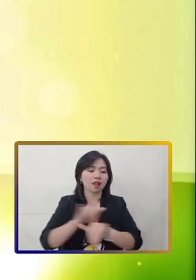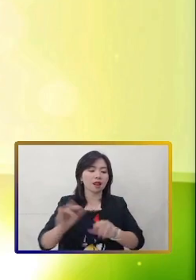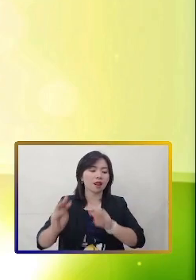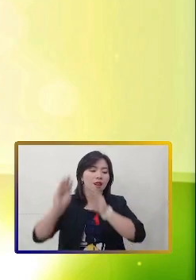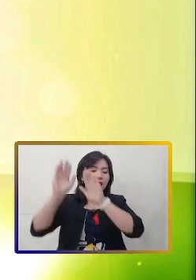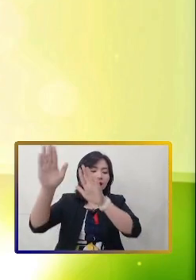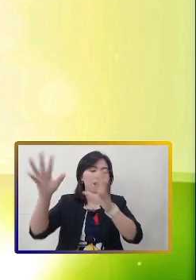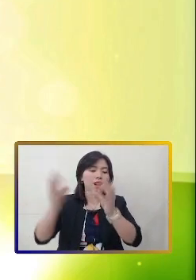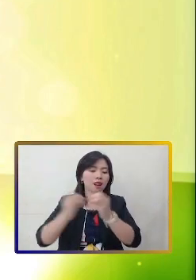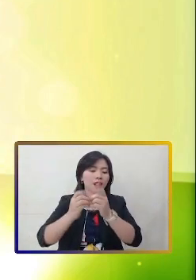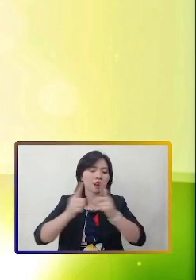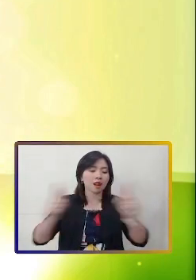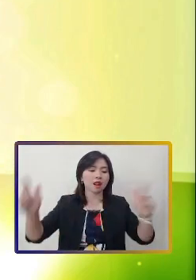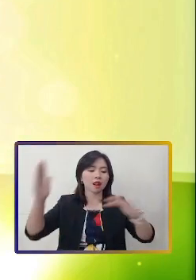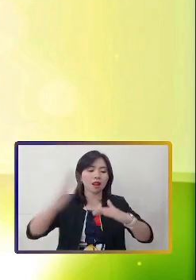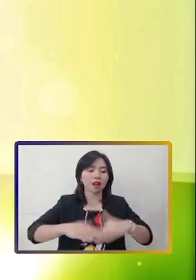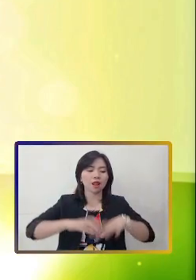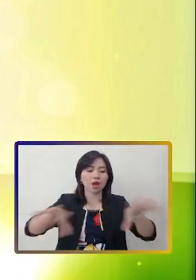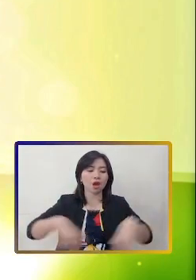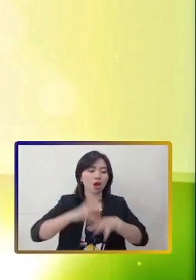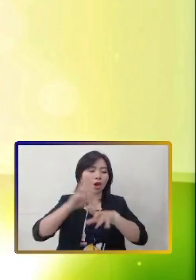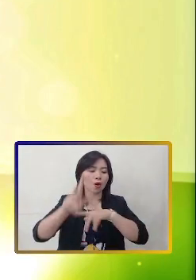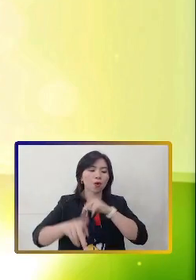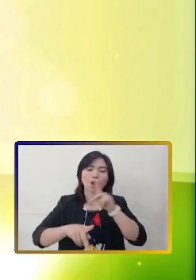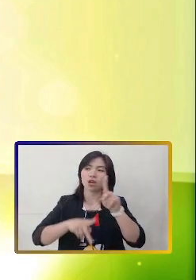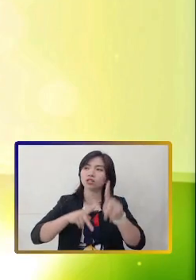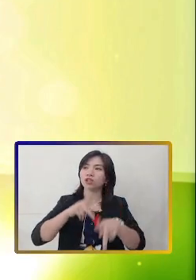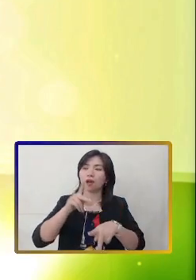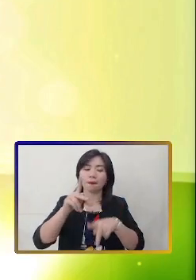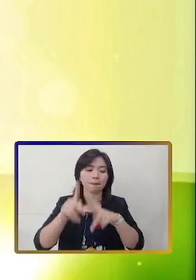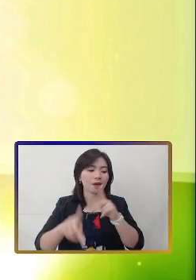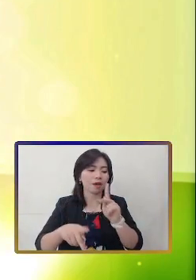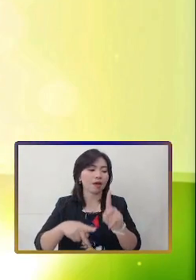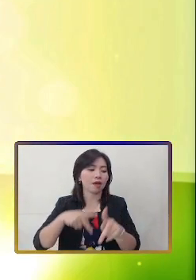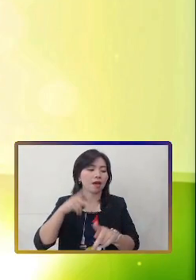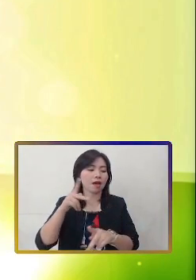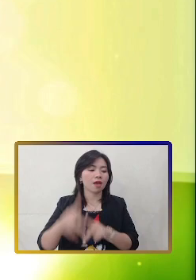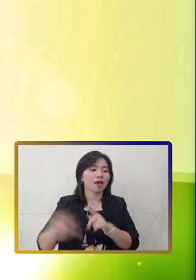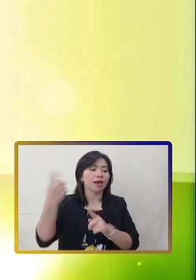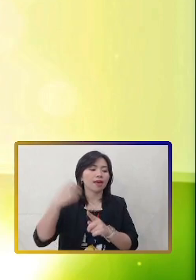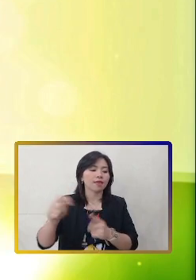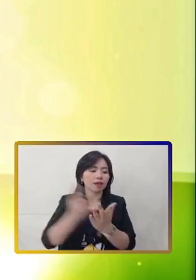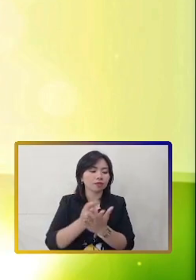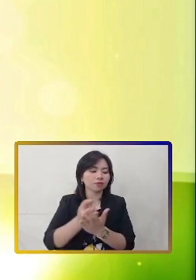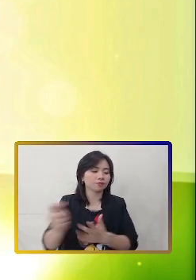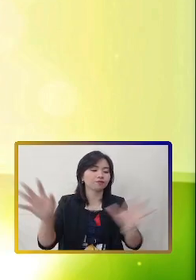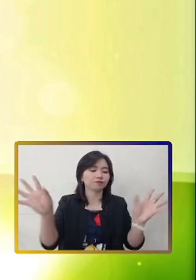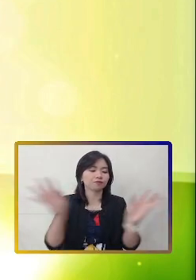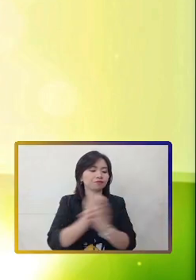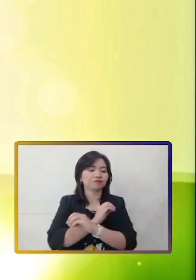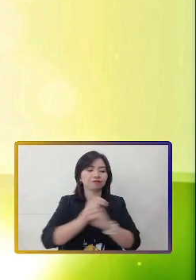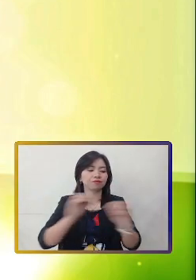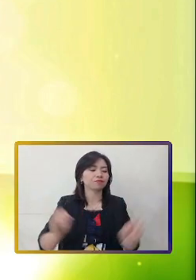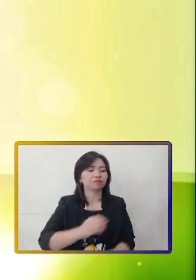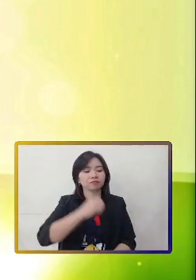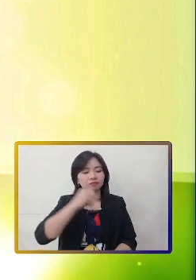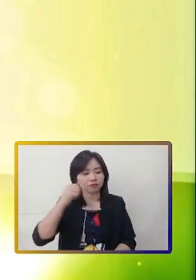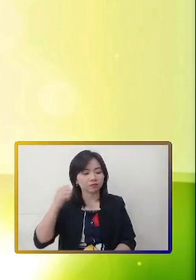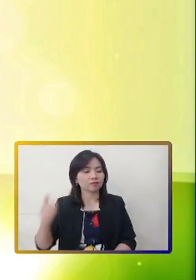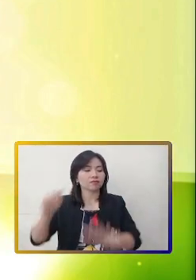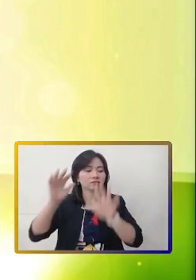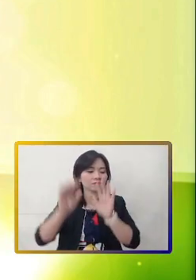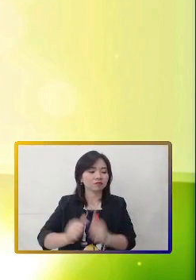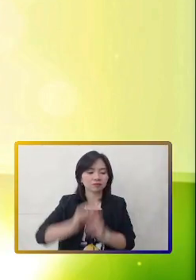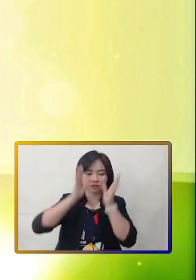like a mountain towering far above the works of man. Its truth by none